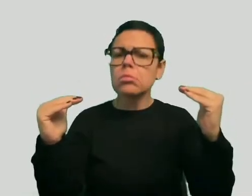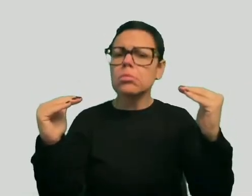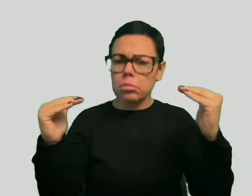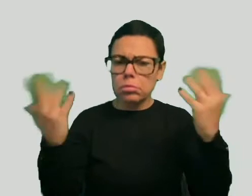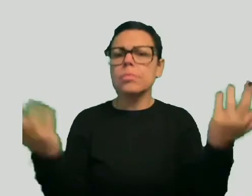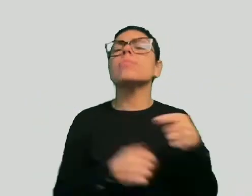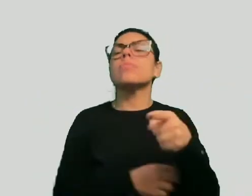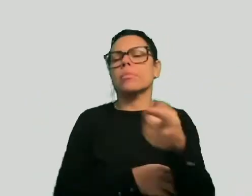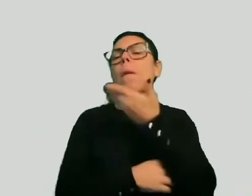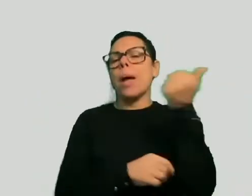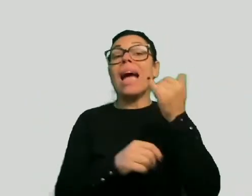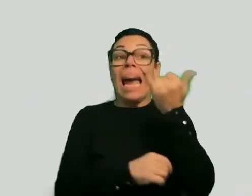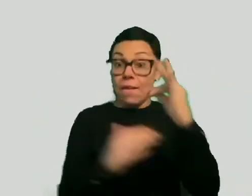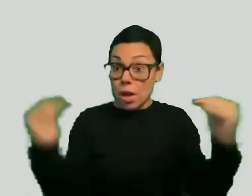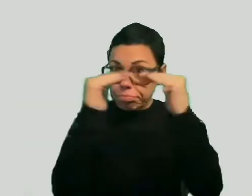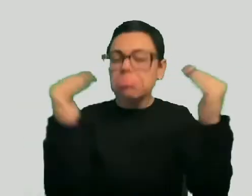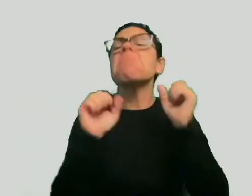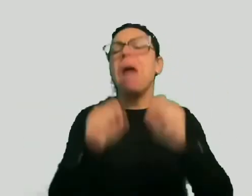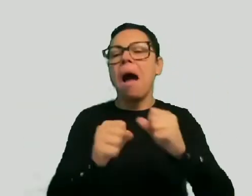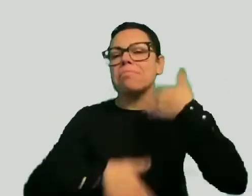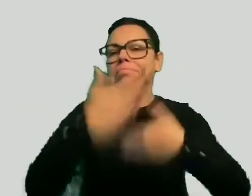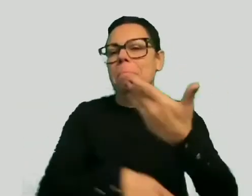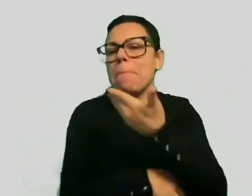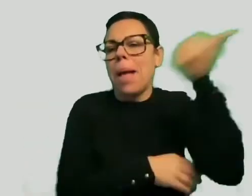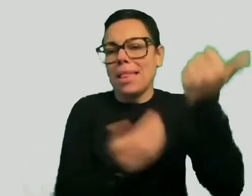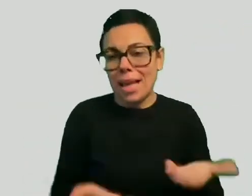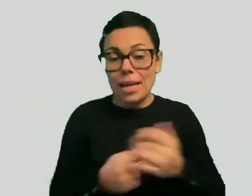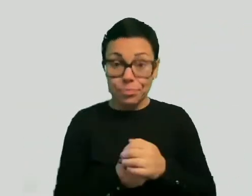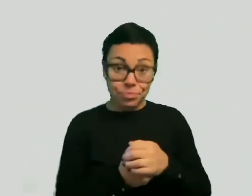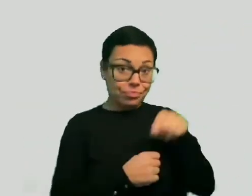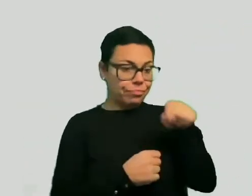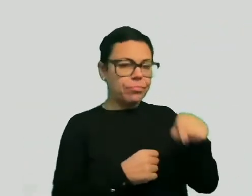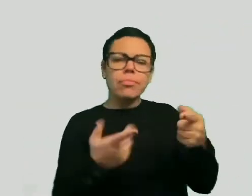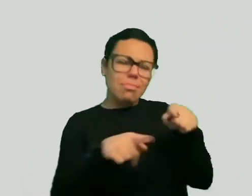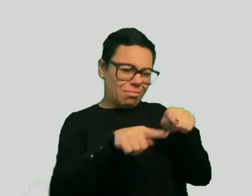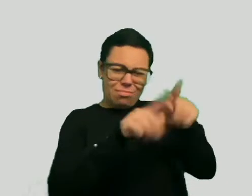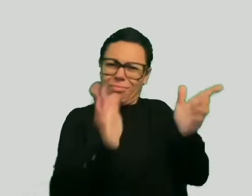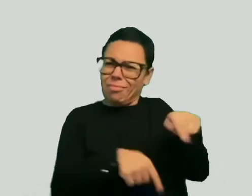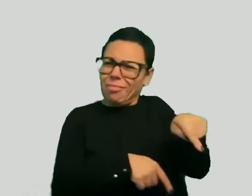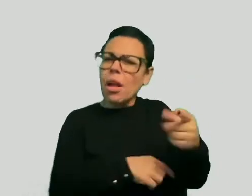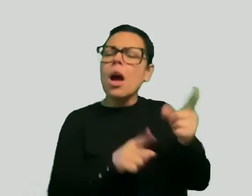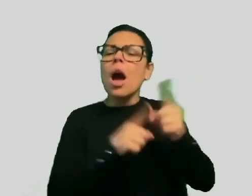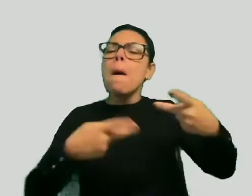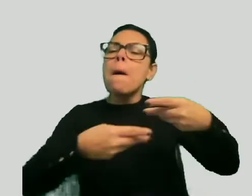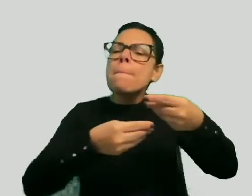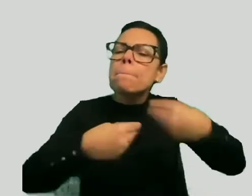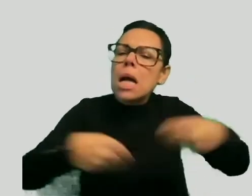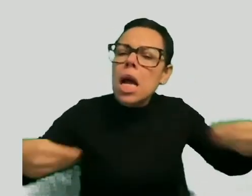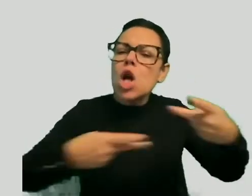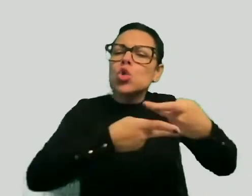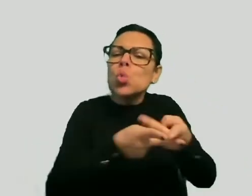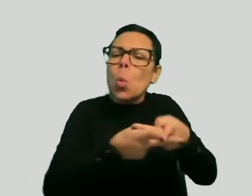This includes a step-by-step toolkit that gives practical guidance on how to include the gender perspective